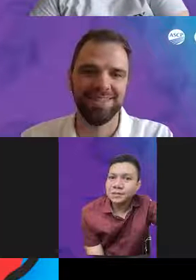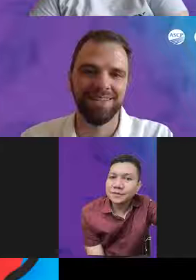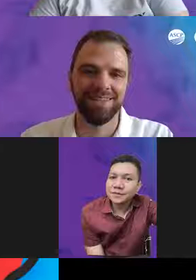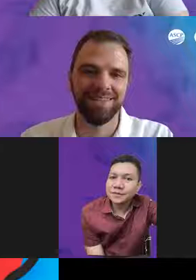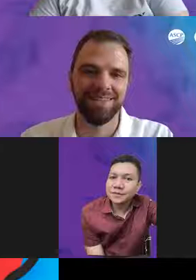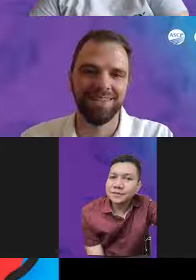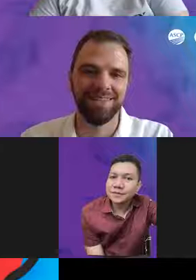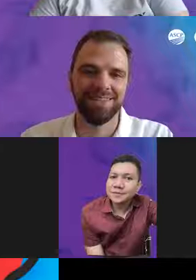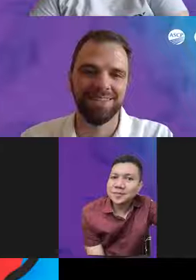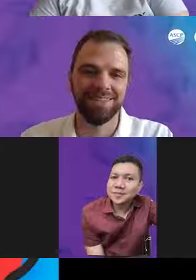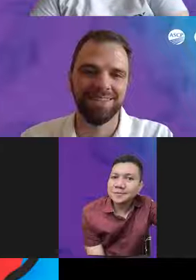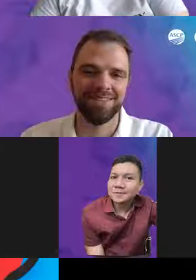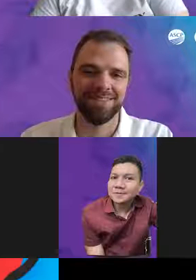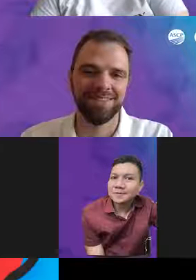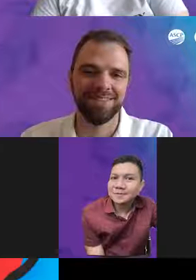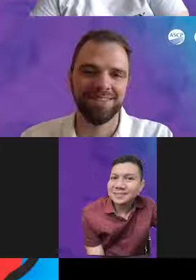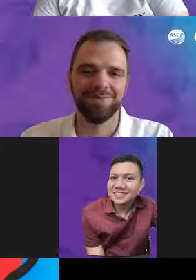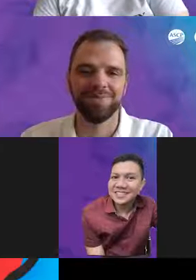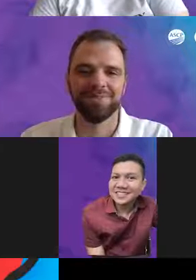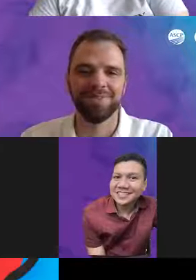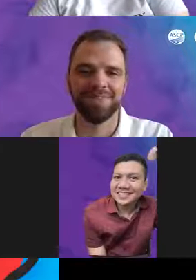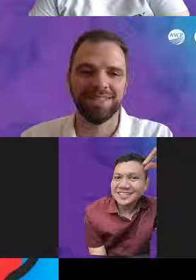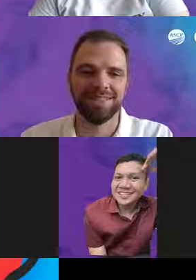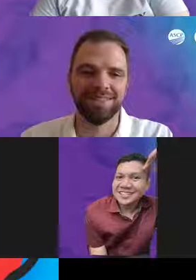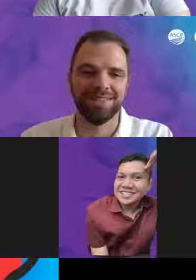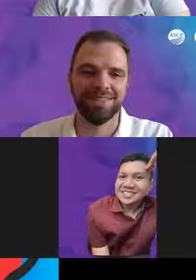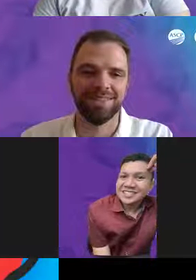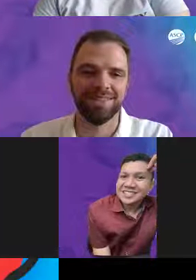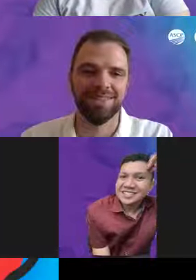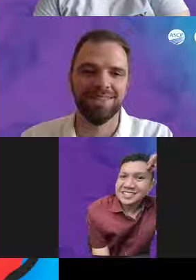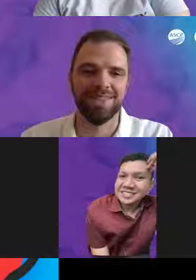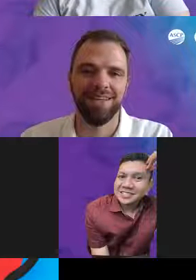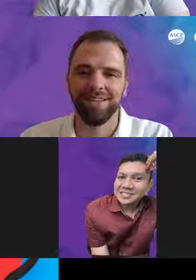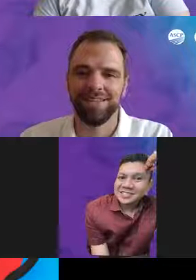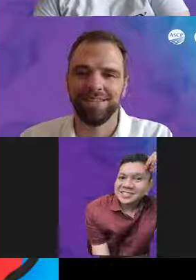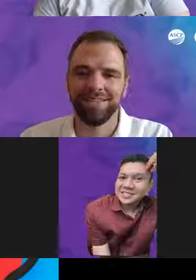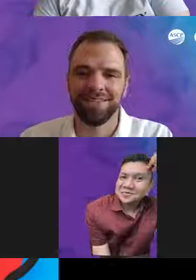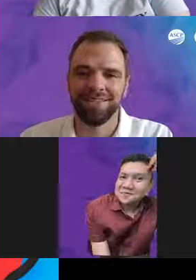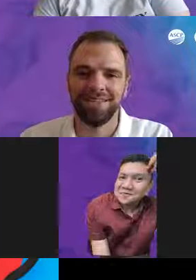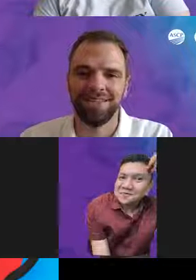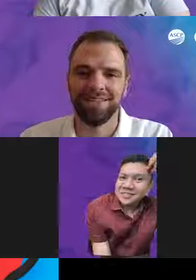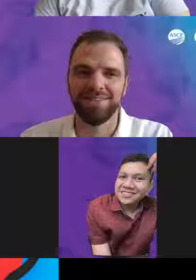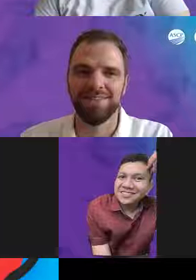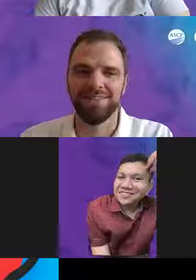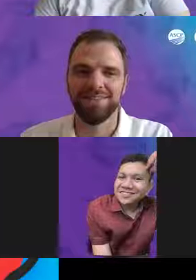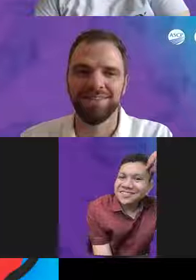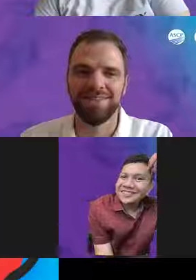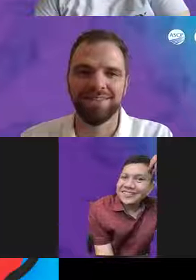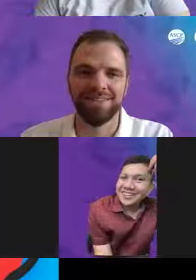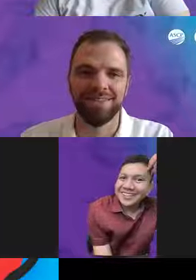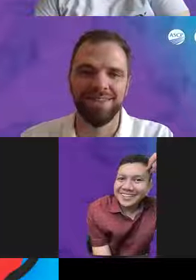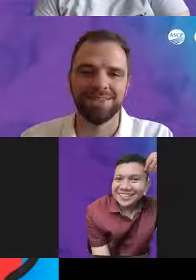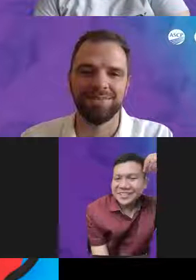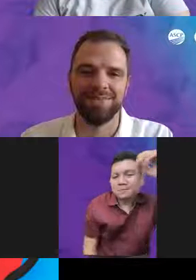different frame around Weber because they are leading the charge again this week. So great job to